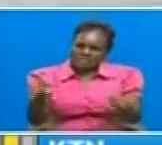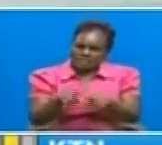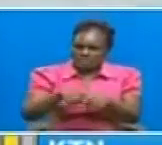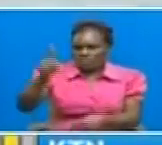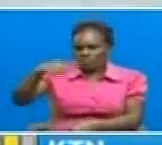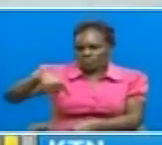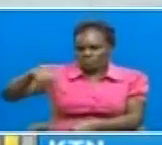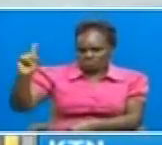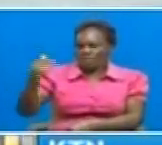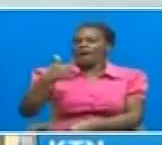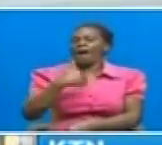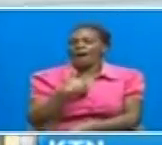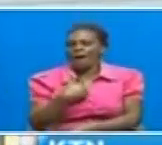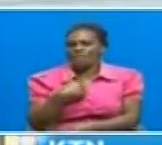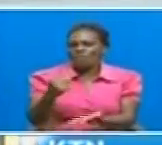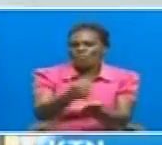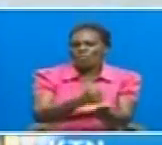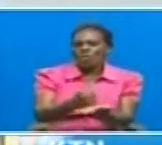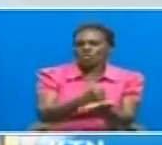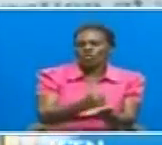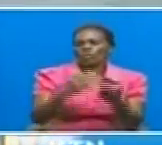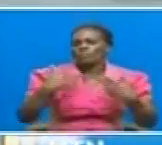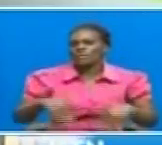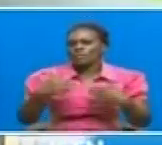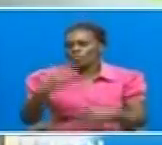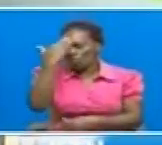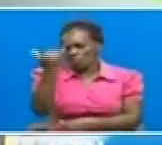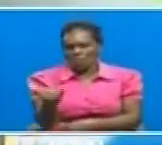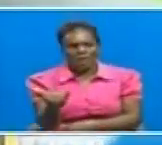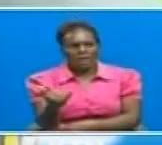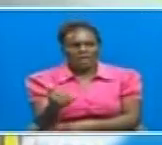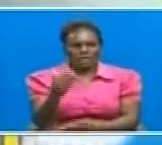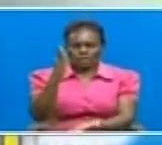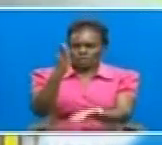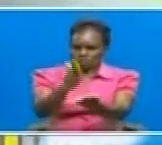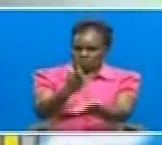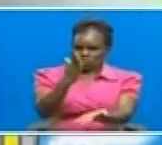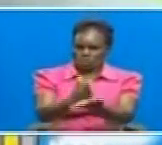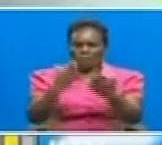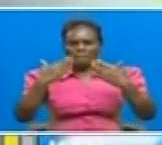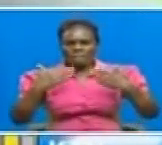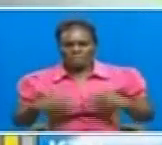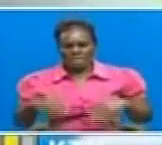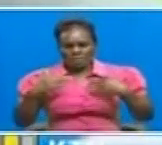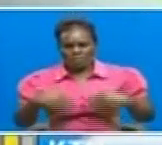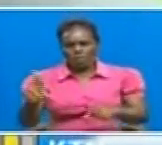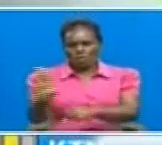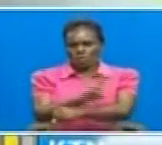by the Kenya Bureau of Standards poison its consumers? You can be sure the people that